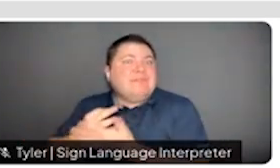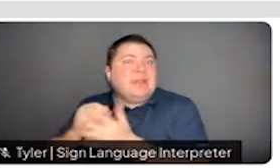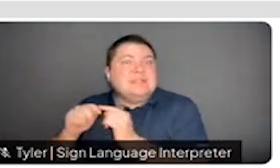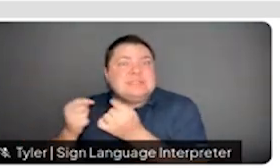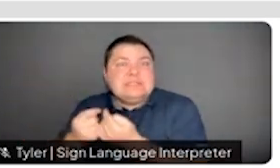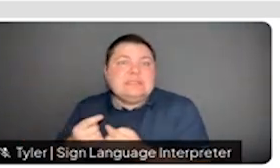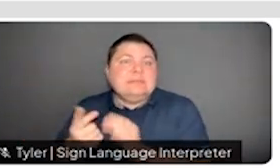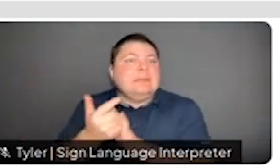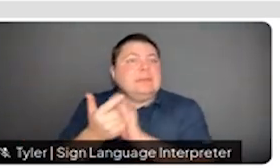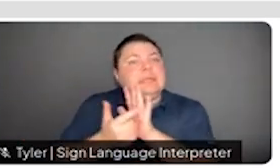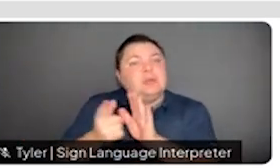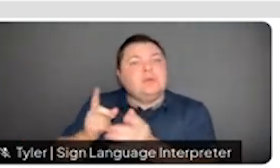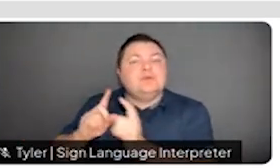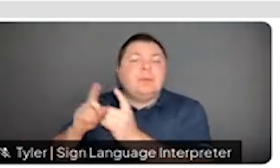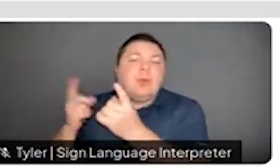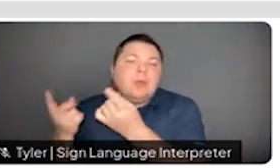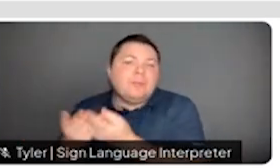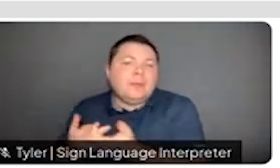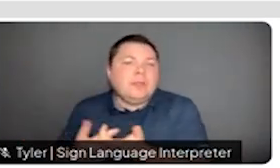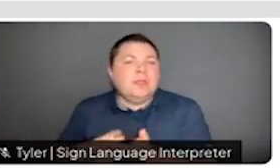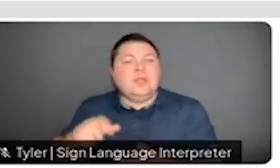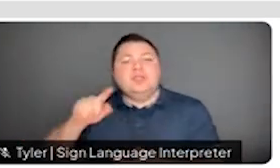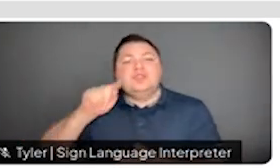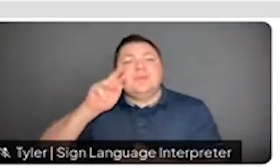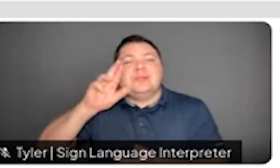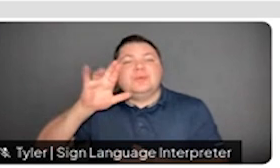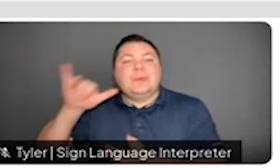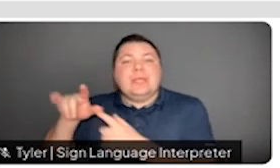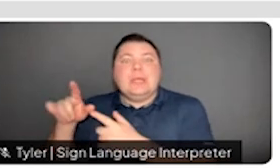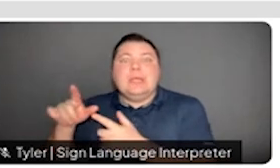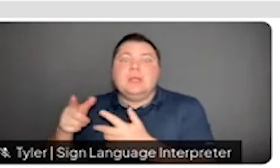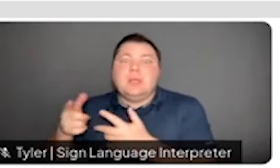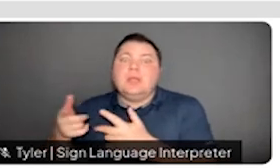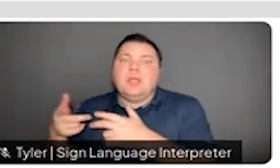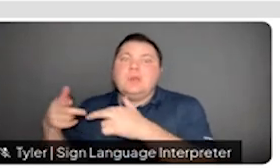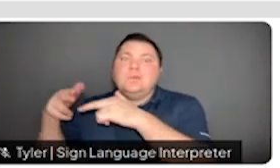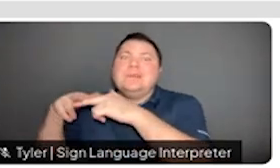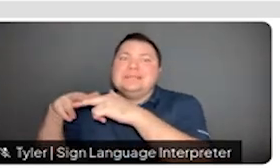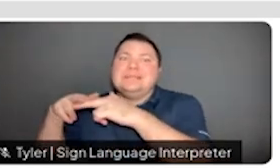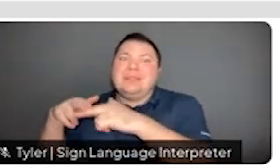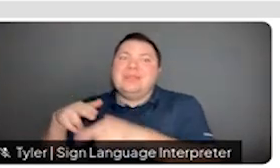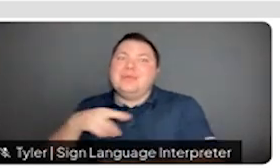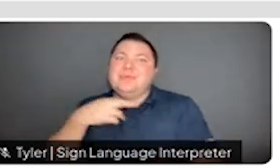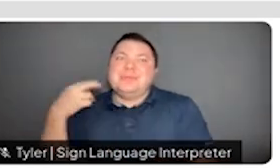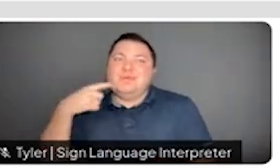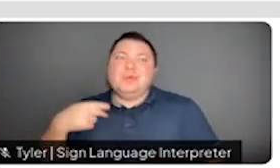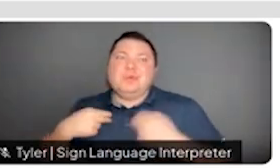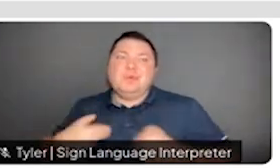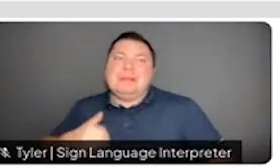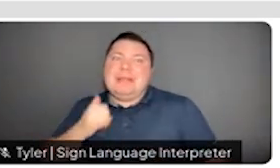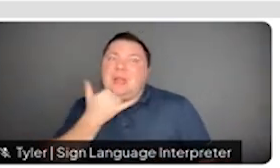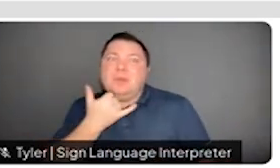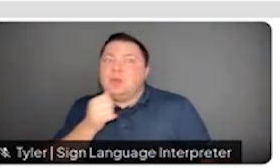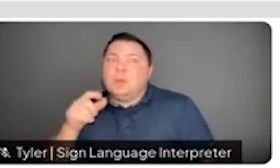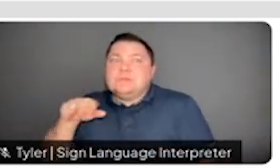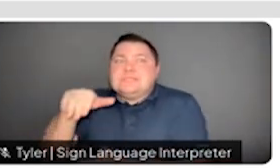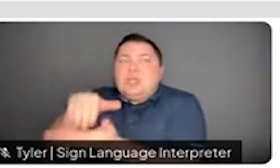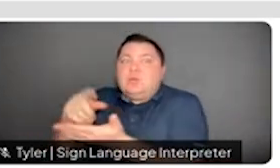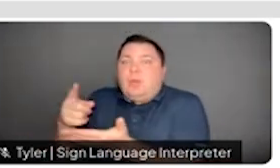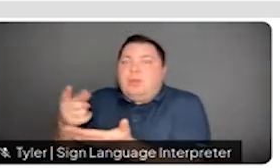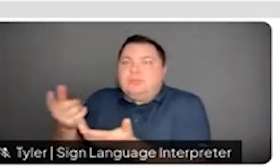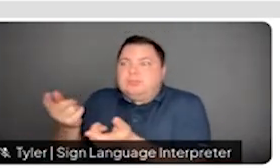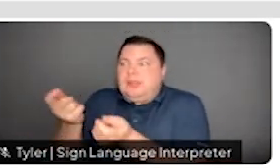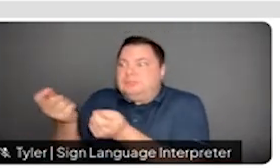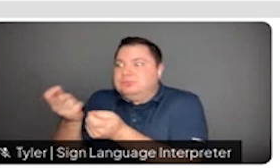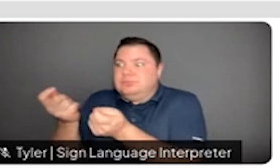department, and even treasury functions, the greater the risk of human errors, especially if there's no centralized platform that houses all of this